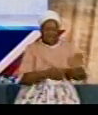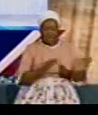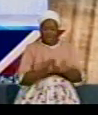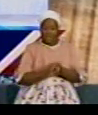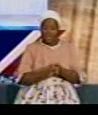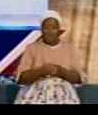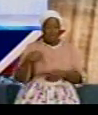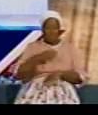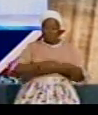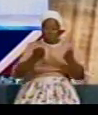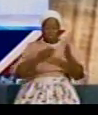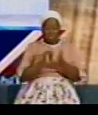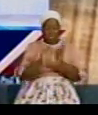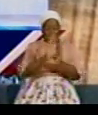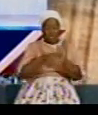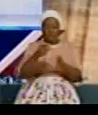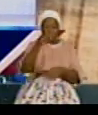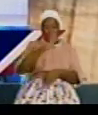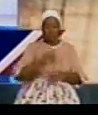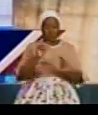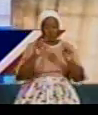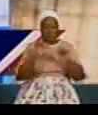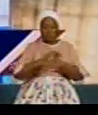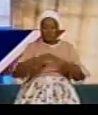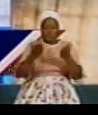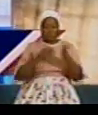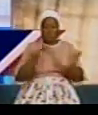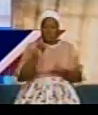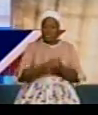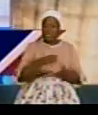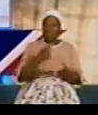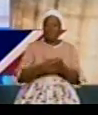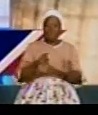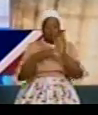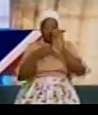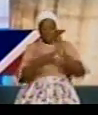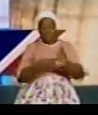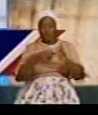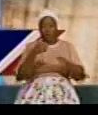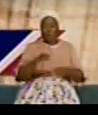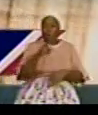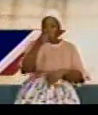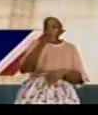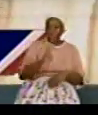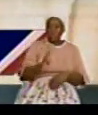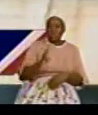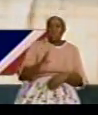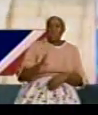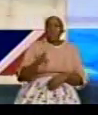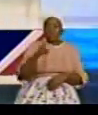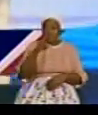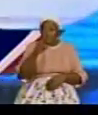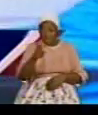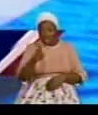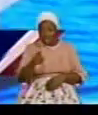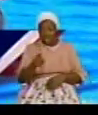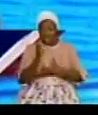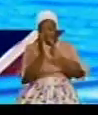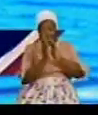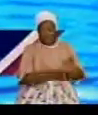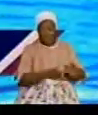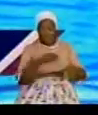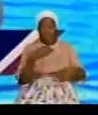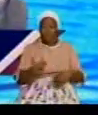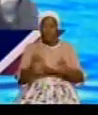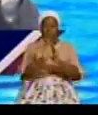don't want the commandments of God. We don't want the revelation of God, ye reject the commandment